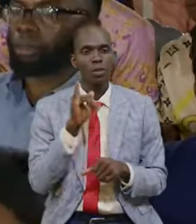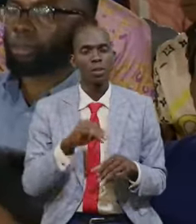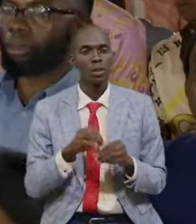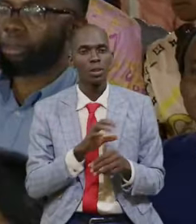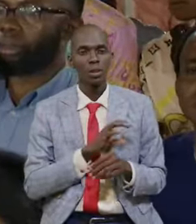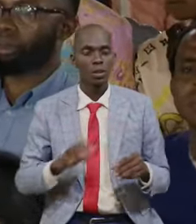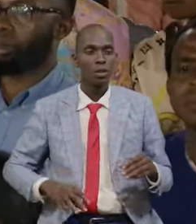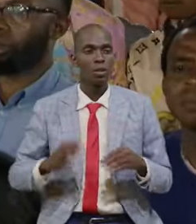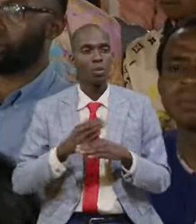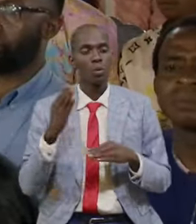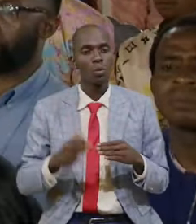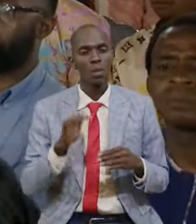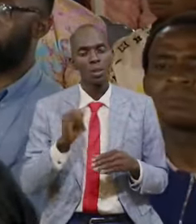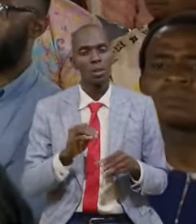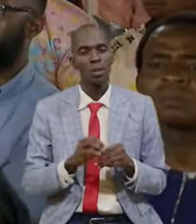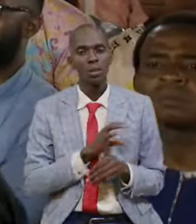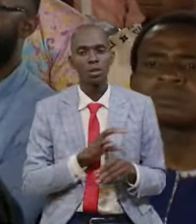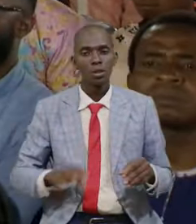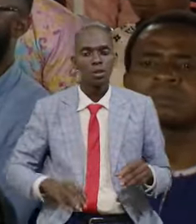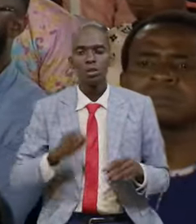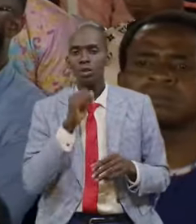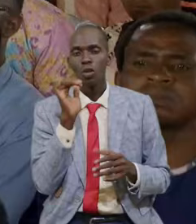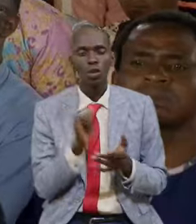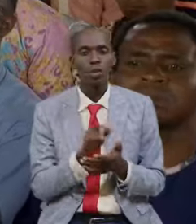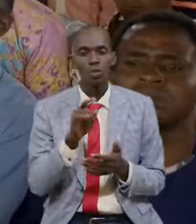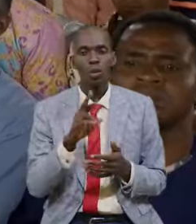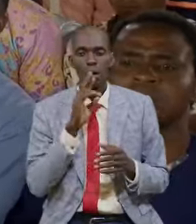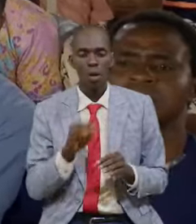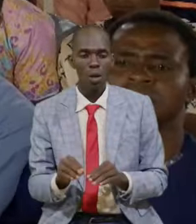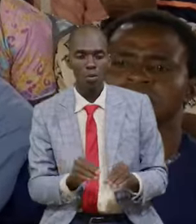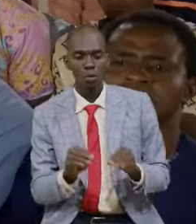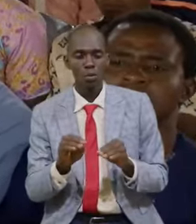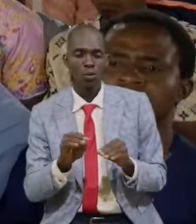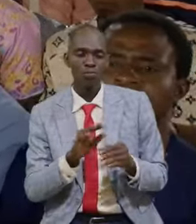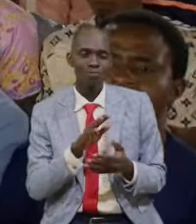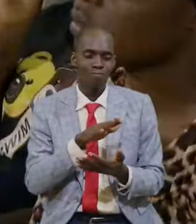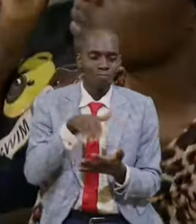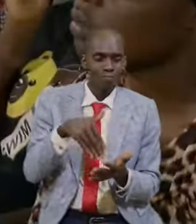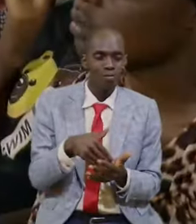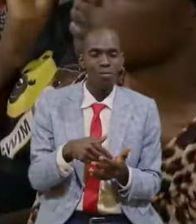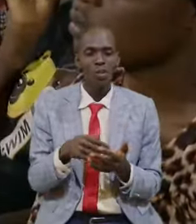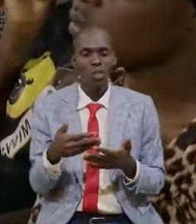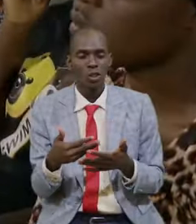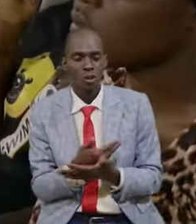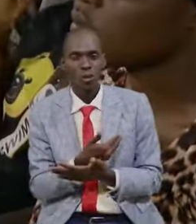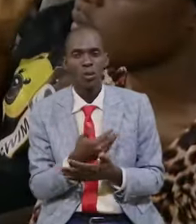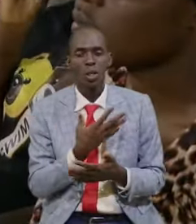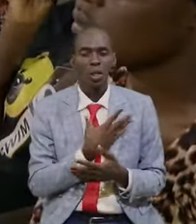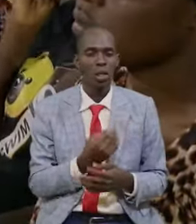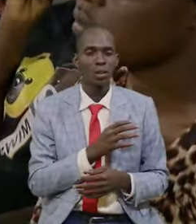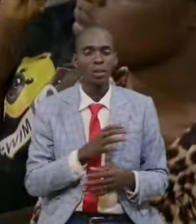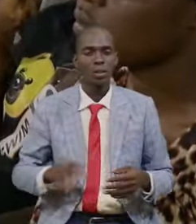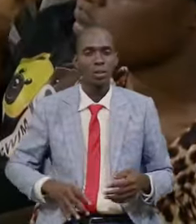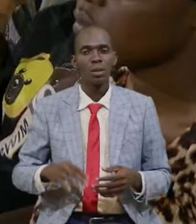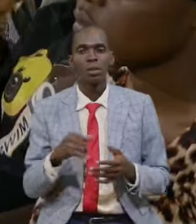Christ, not that you are going between the new man or between Christ and the law. It's like